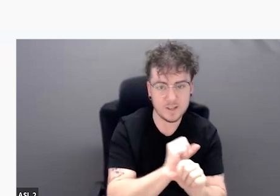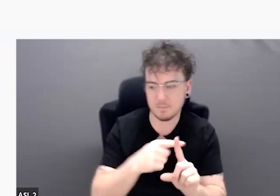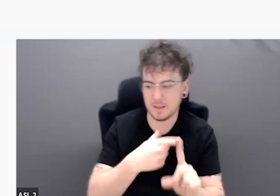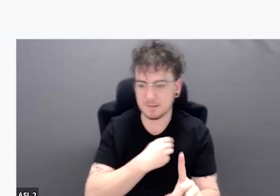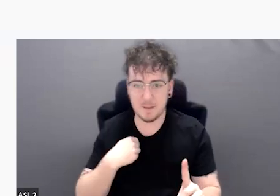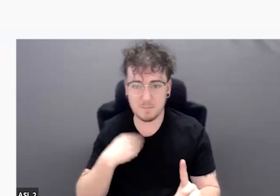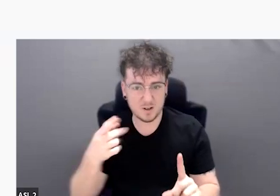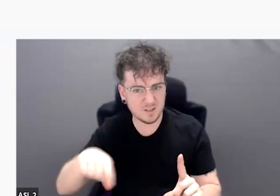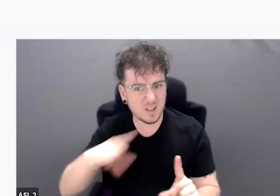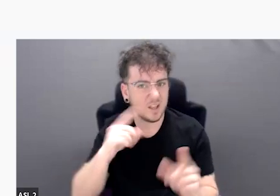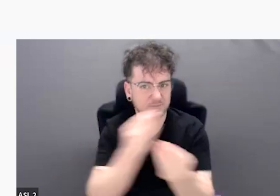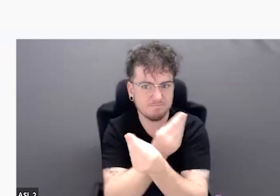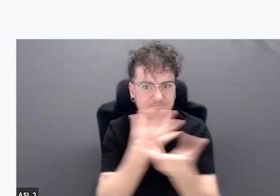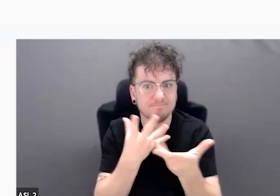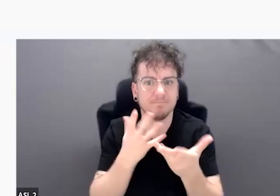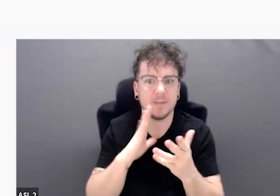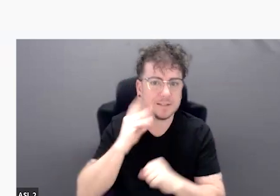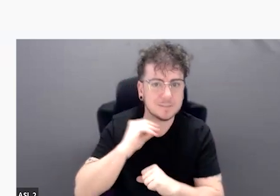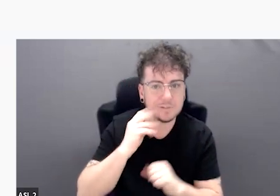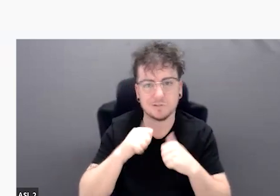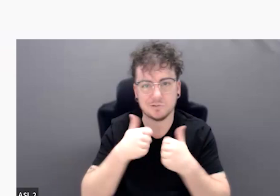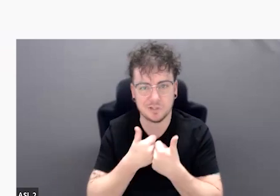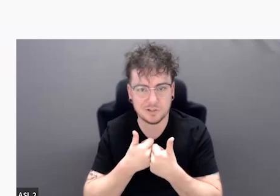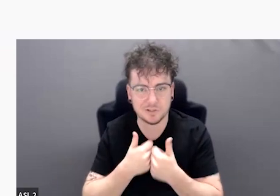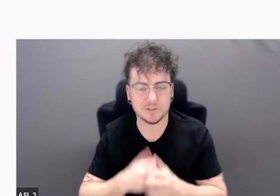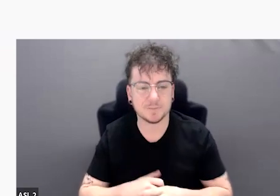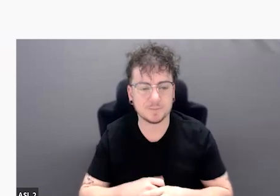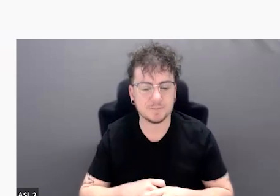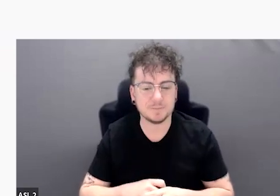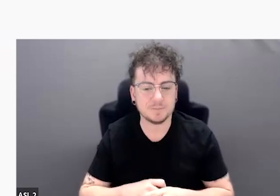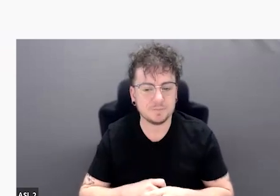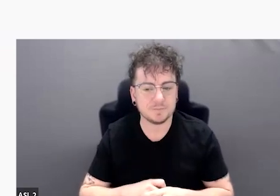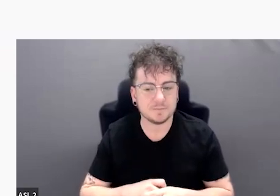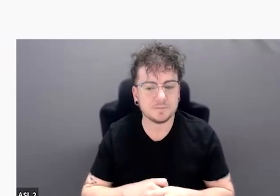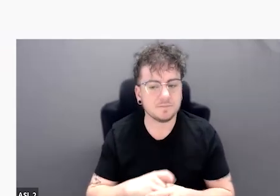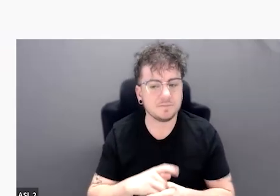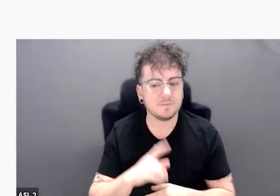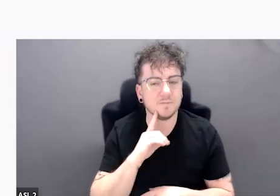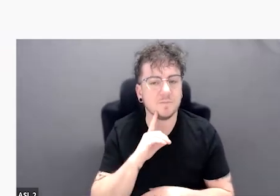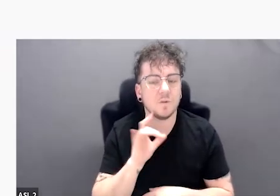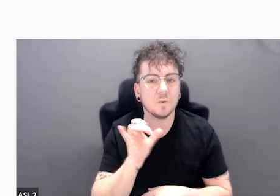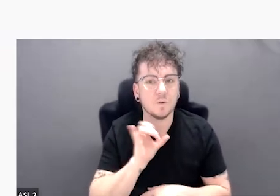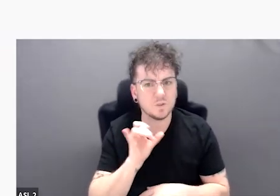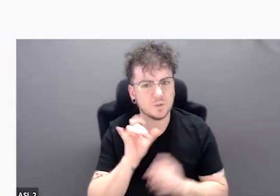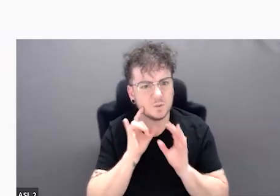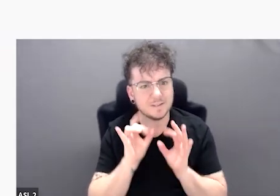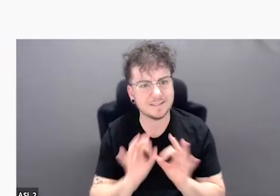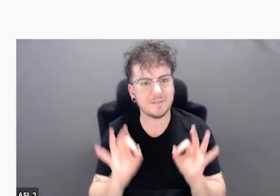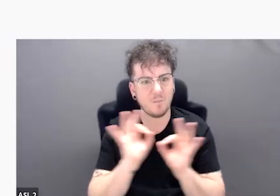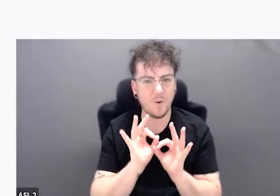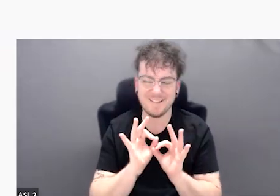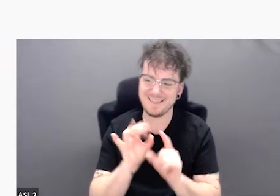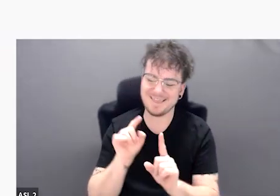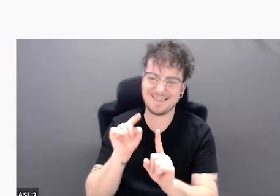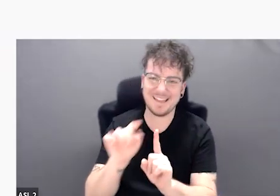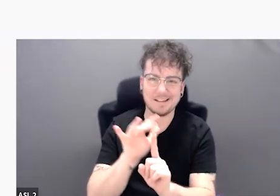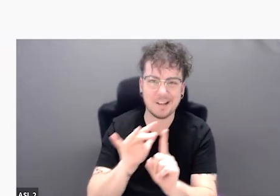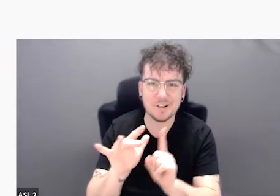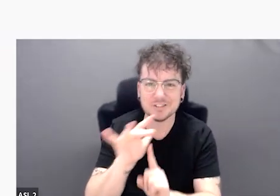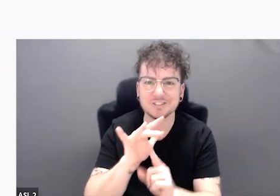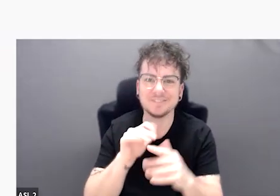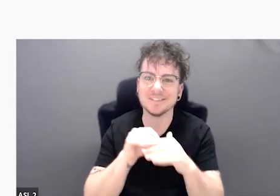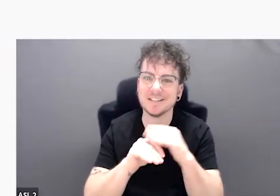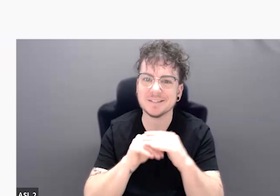share their experiences and challenges. And what's also important to us is how that culture of accessibility is going